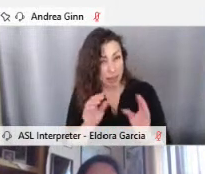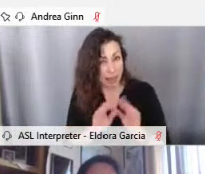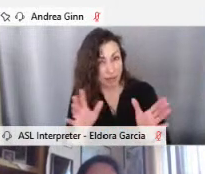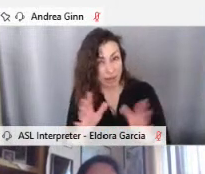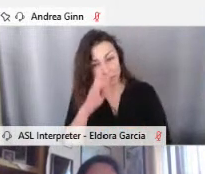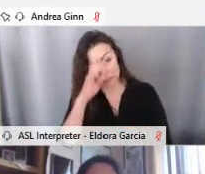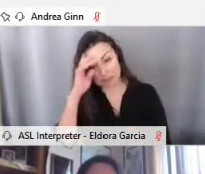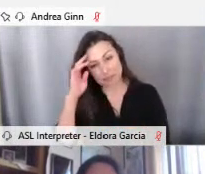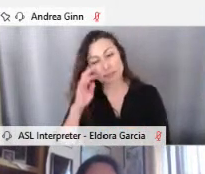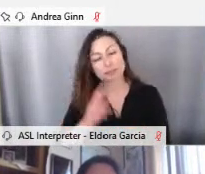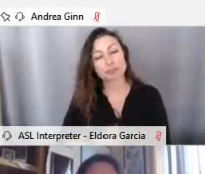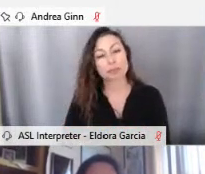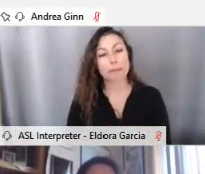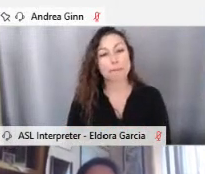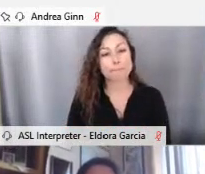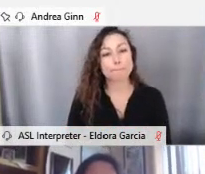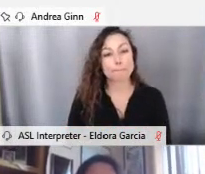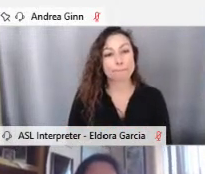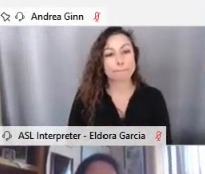clarify?